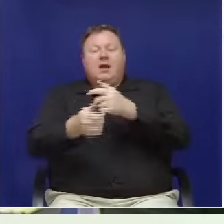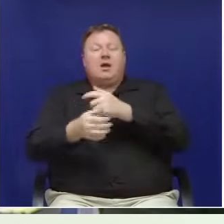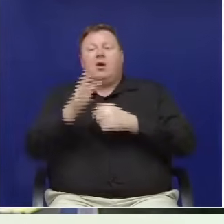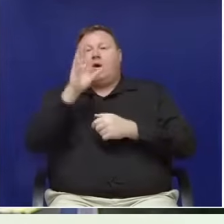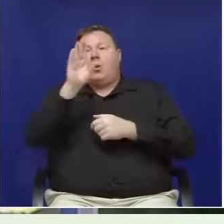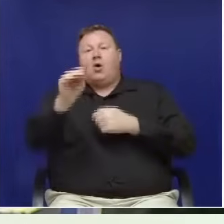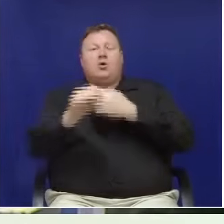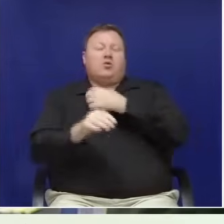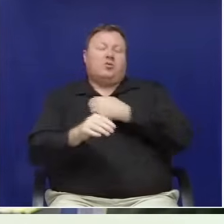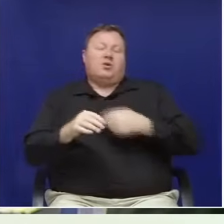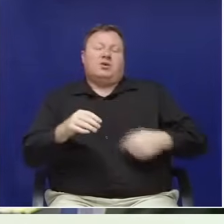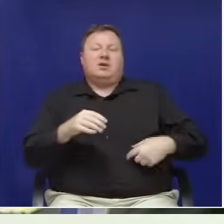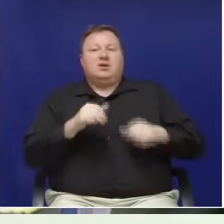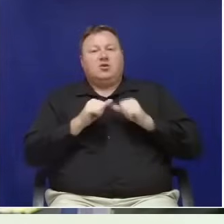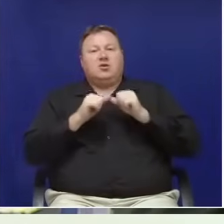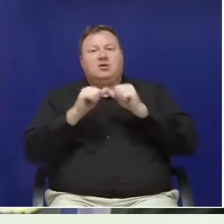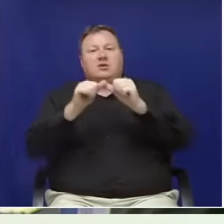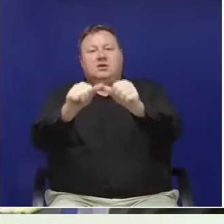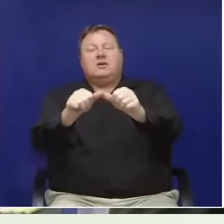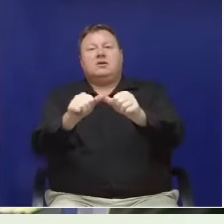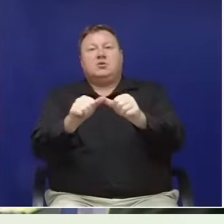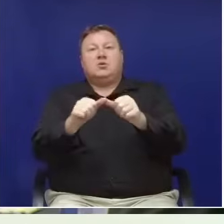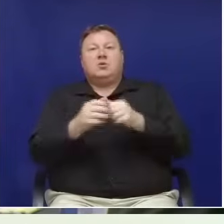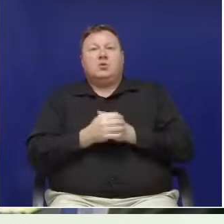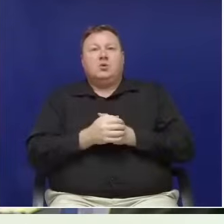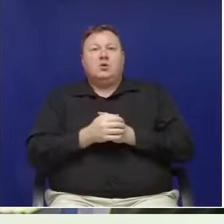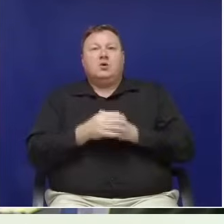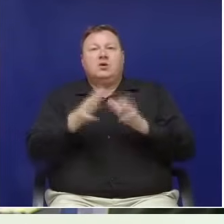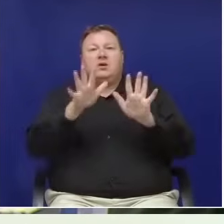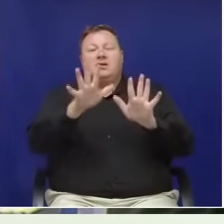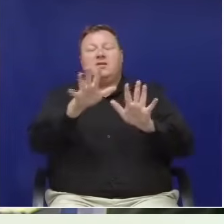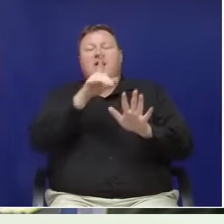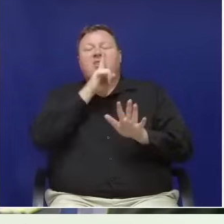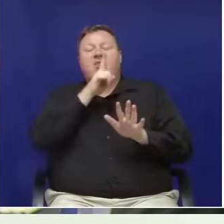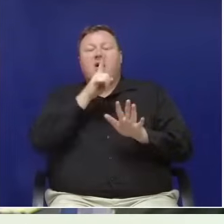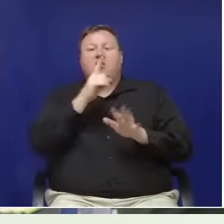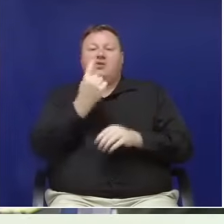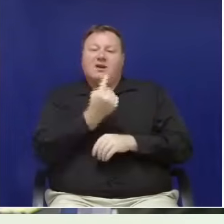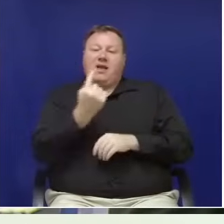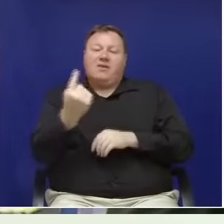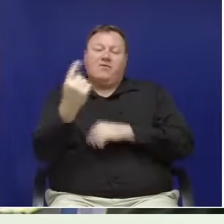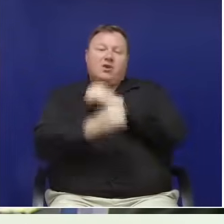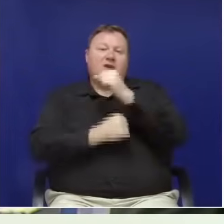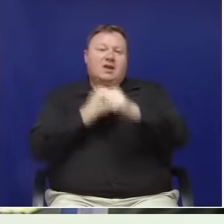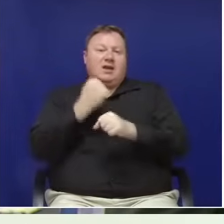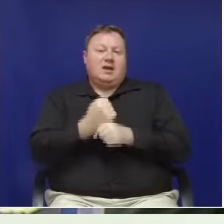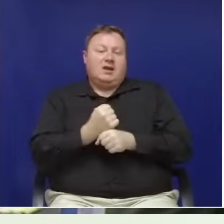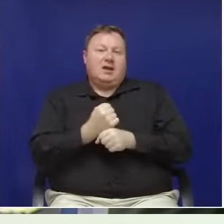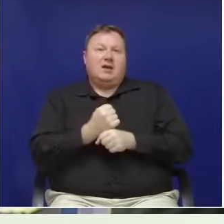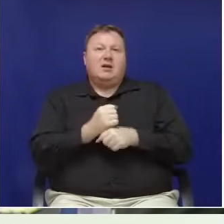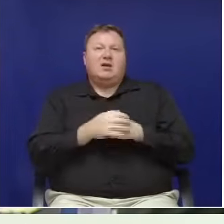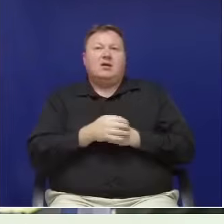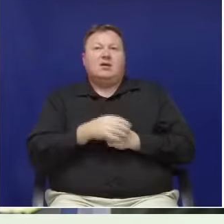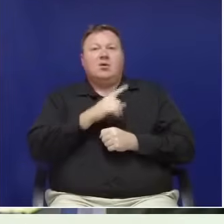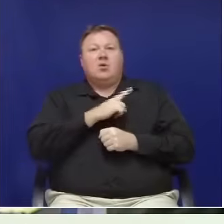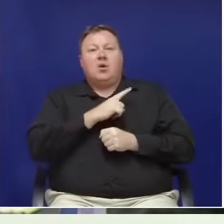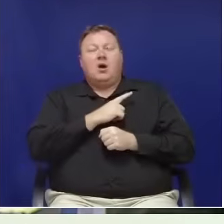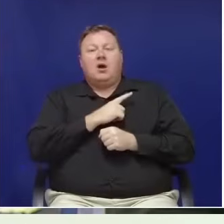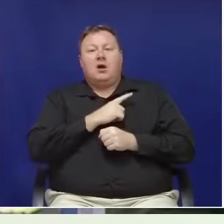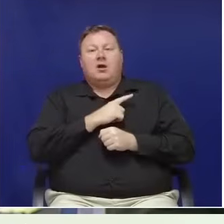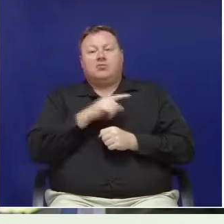to continue with the recruitment of 10,000 per annum, because annually we lose plus